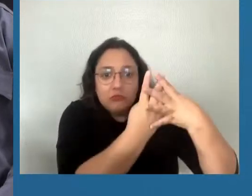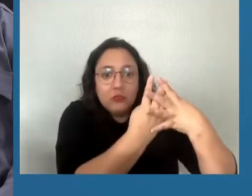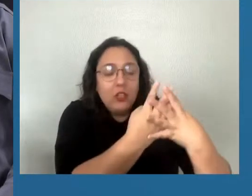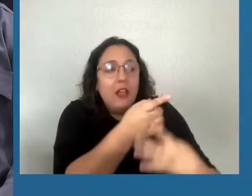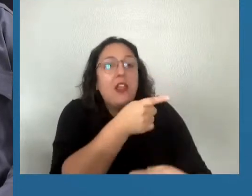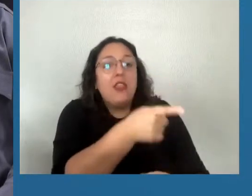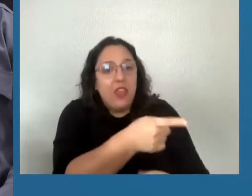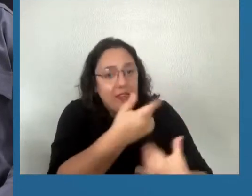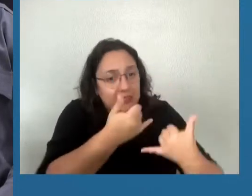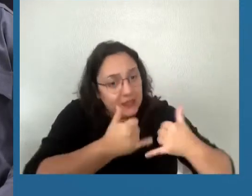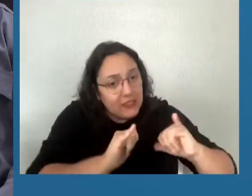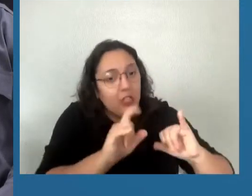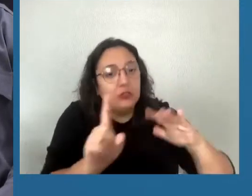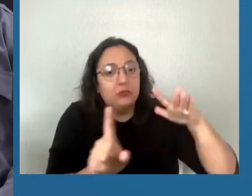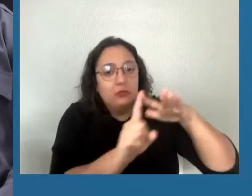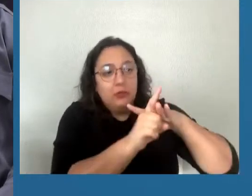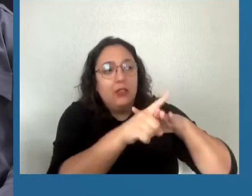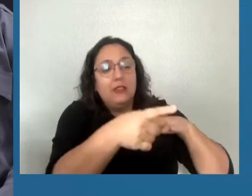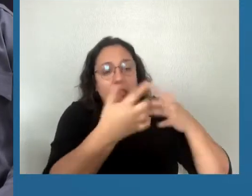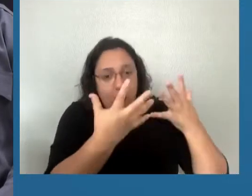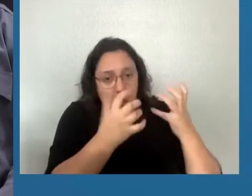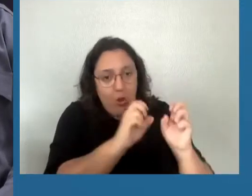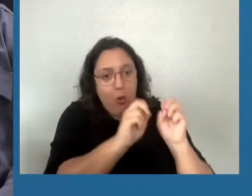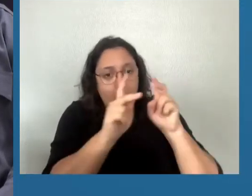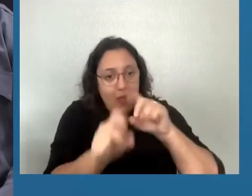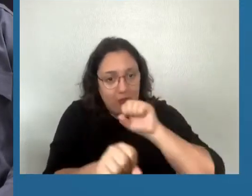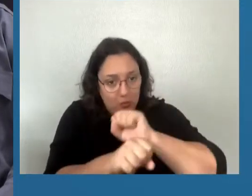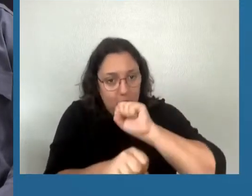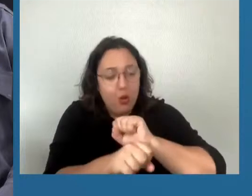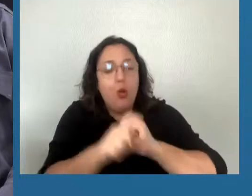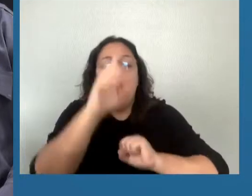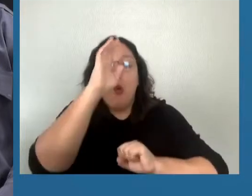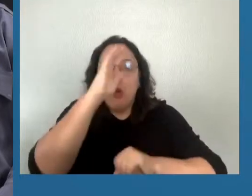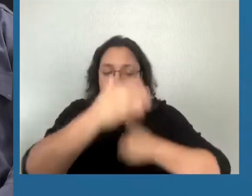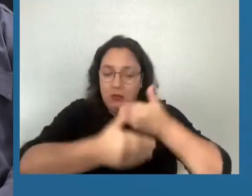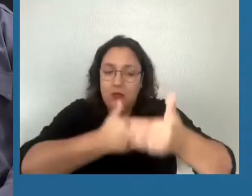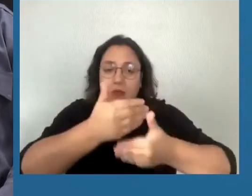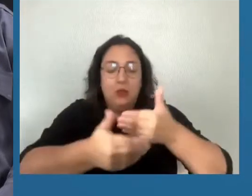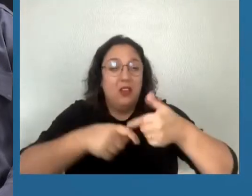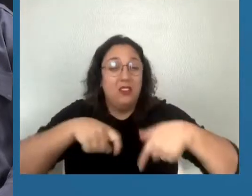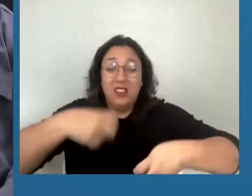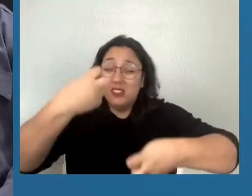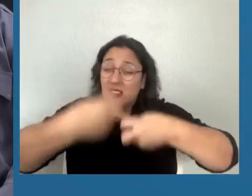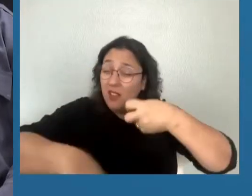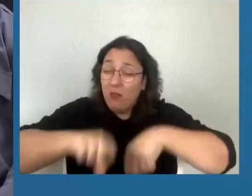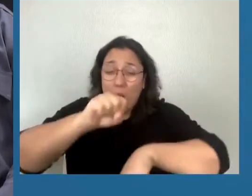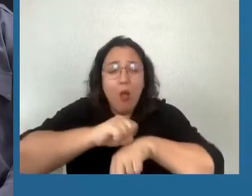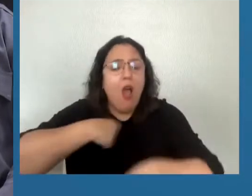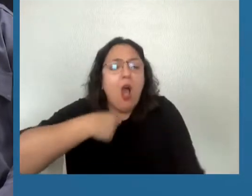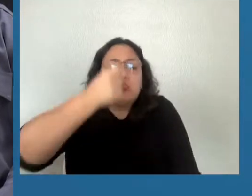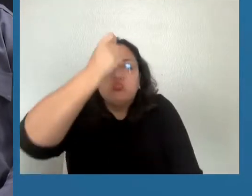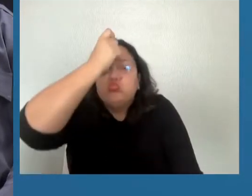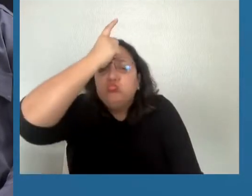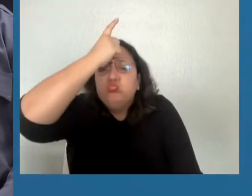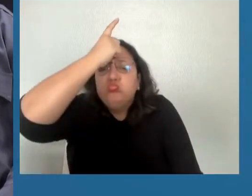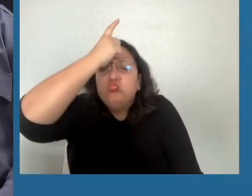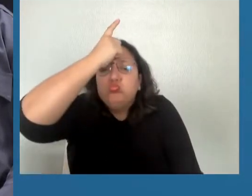to work in a normal setting. We will get there as soon as possible. These are difficult, difficult jobs. I know that. I know